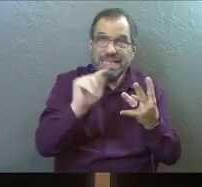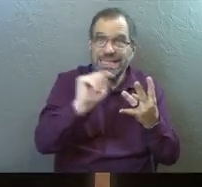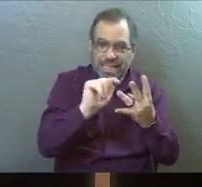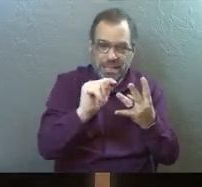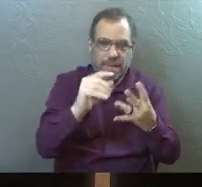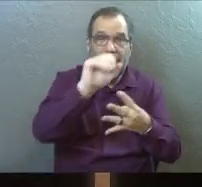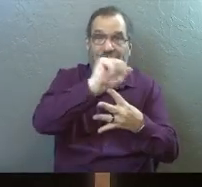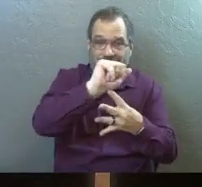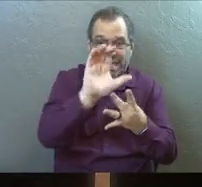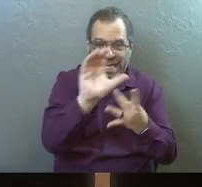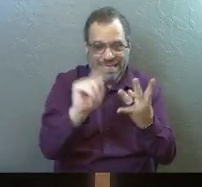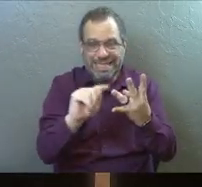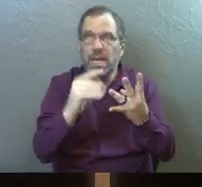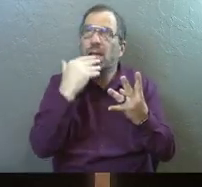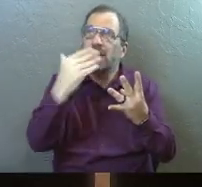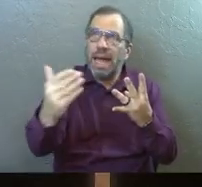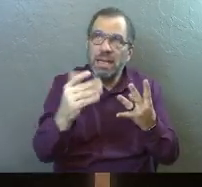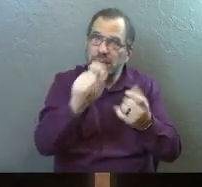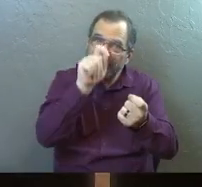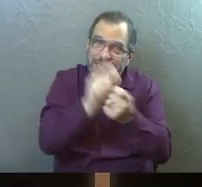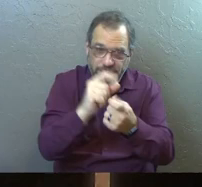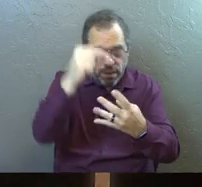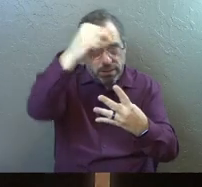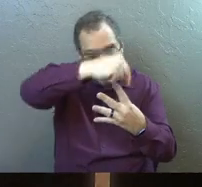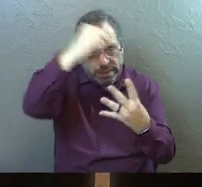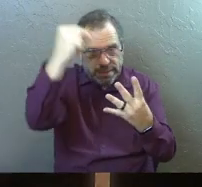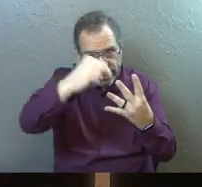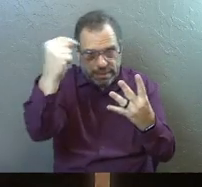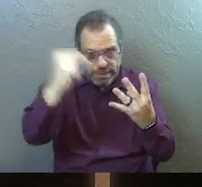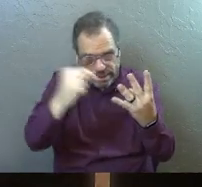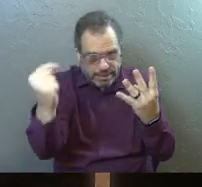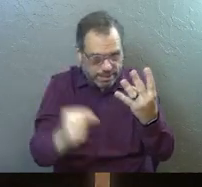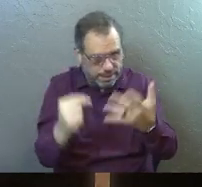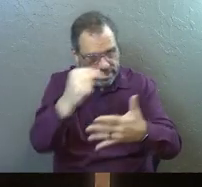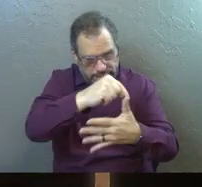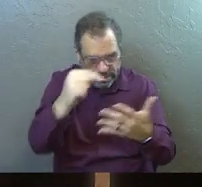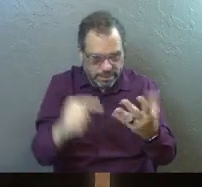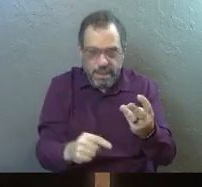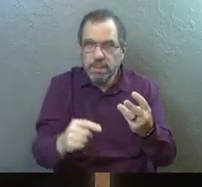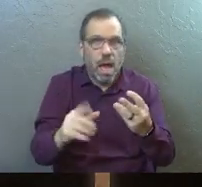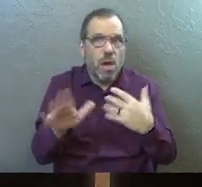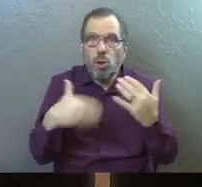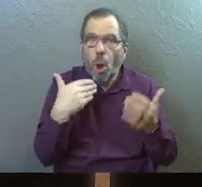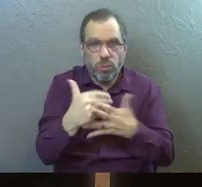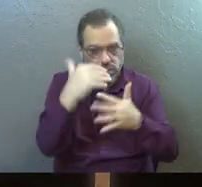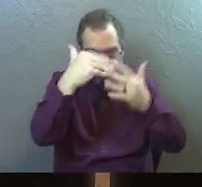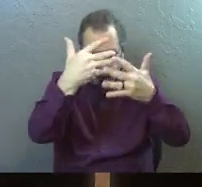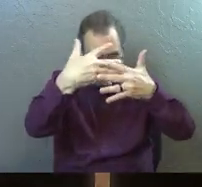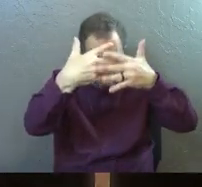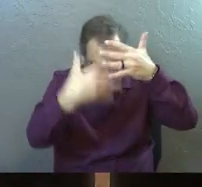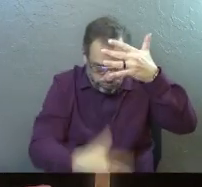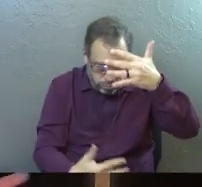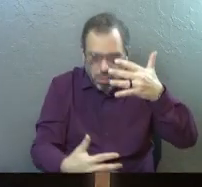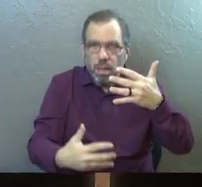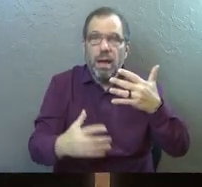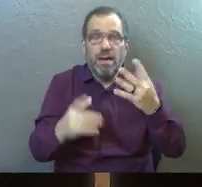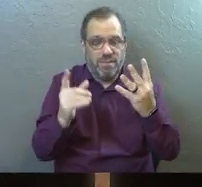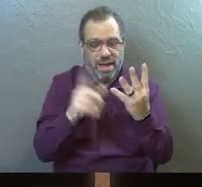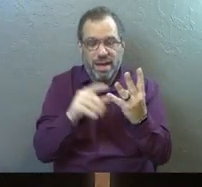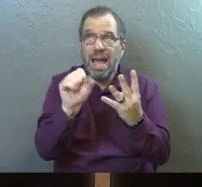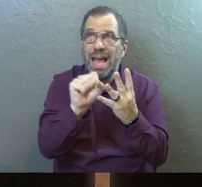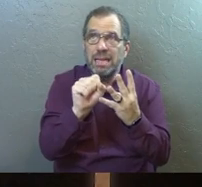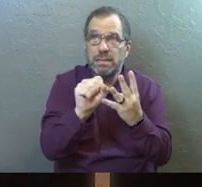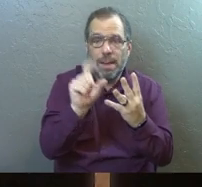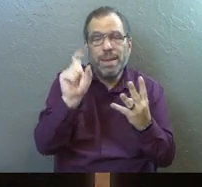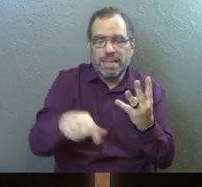really specific on thanking God for every good thing in my life. And I start listing all those things out to him. And then finally, God,